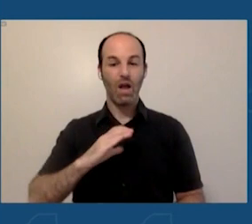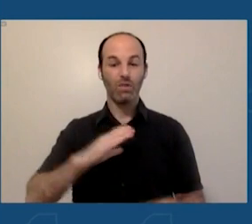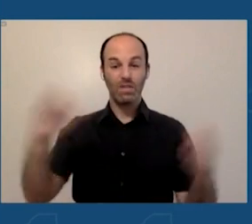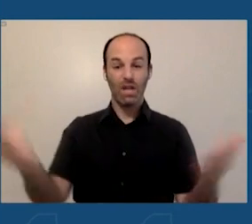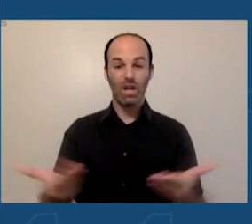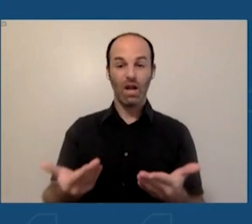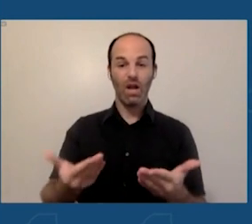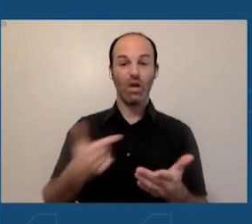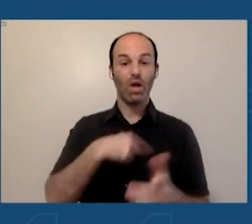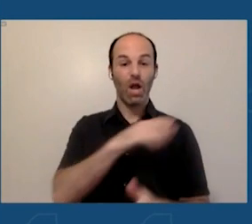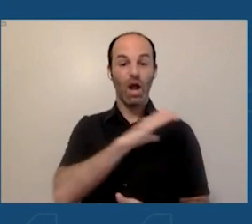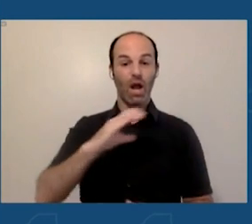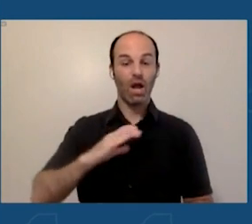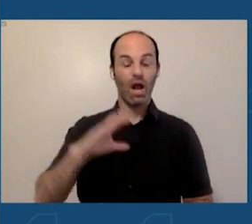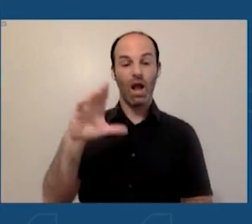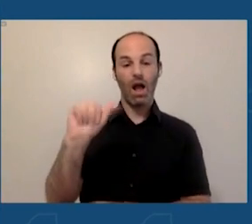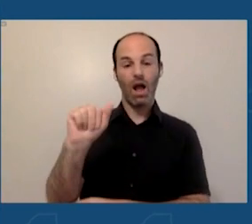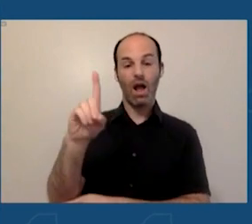Congressman Adriano Espana.